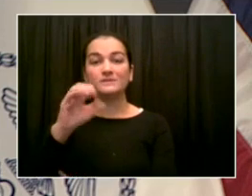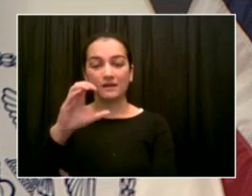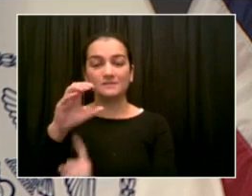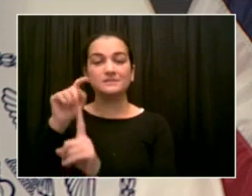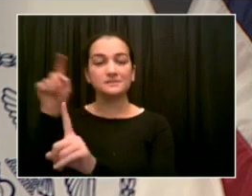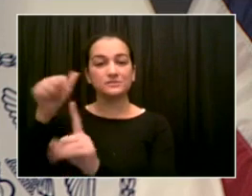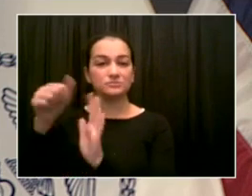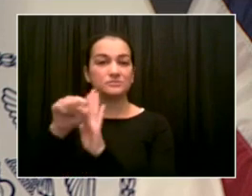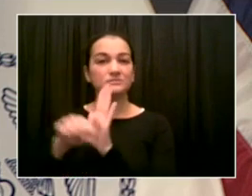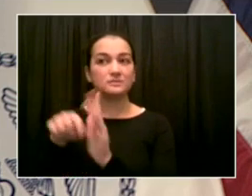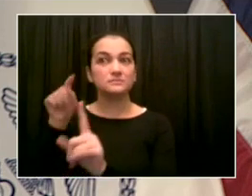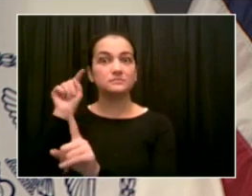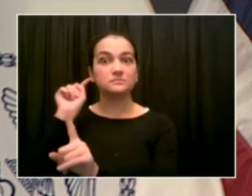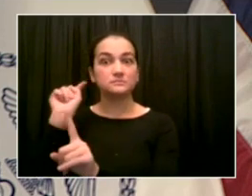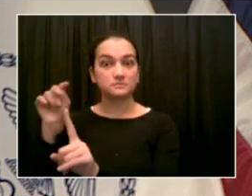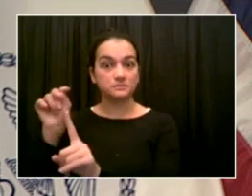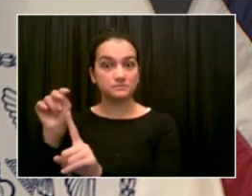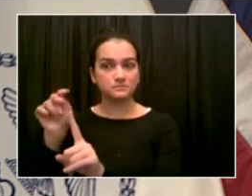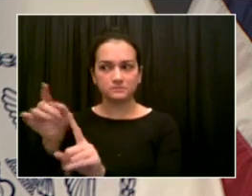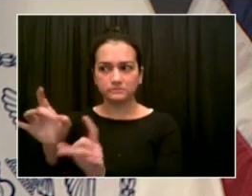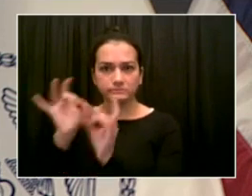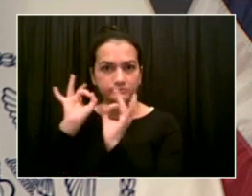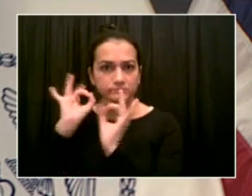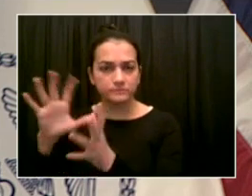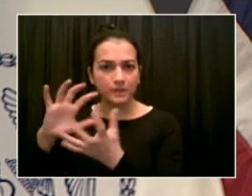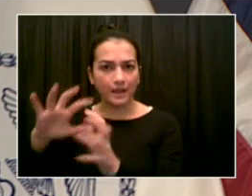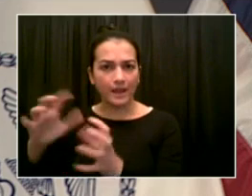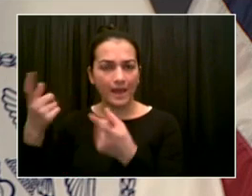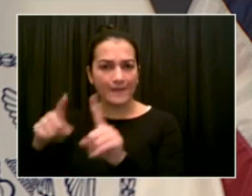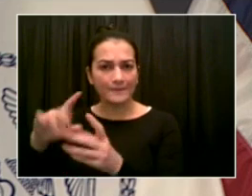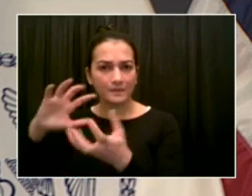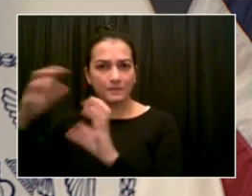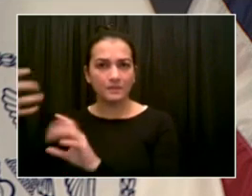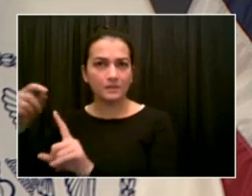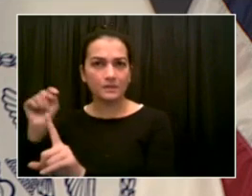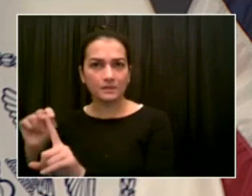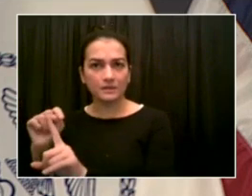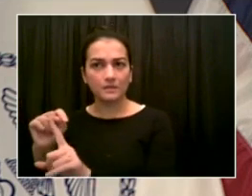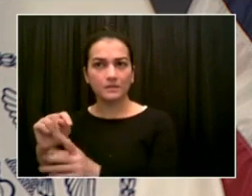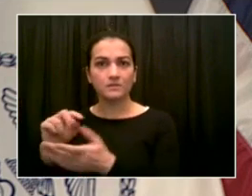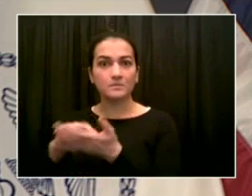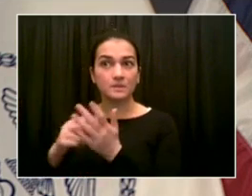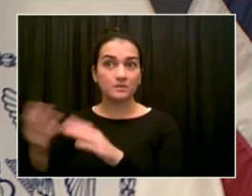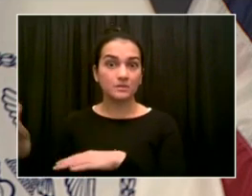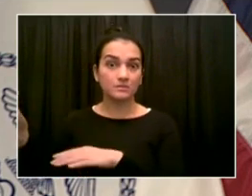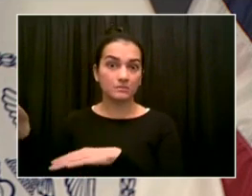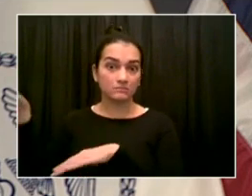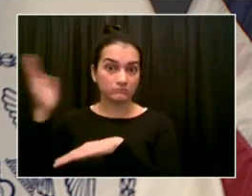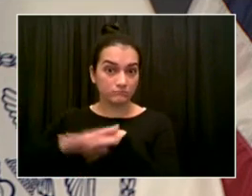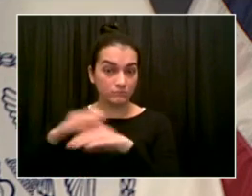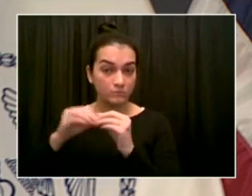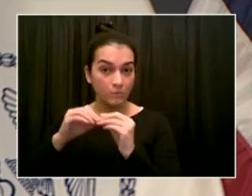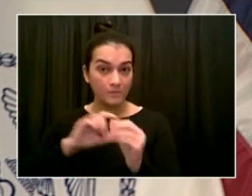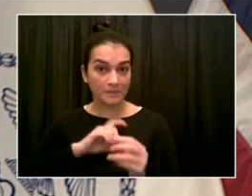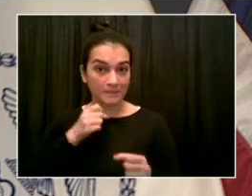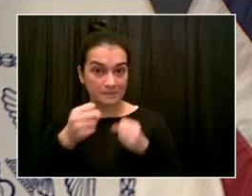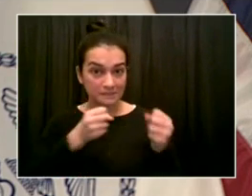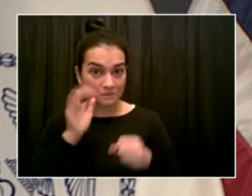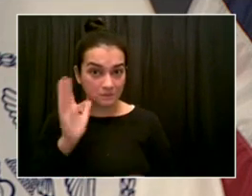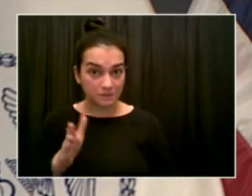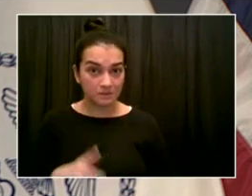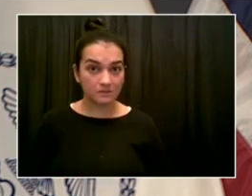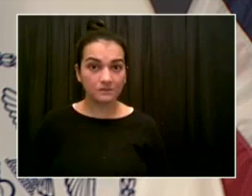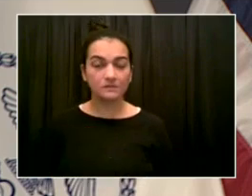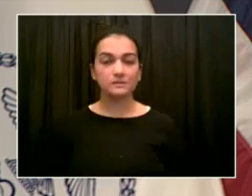and years has planned for very careful security around the parade. It's something we talk about the